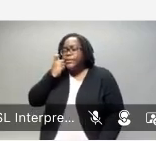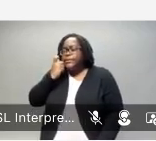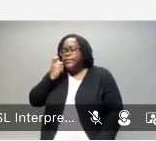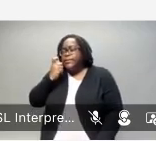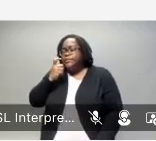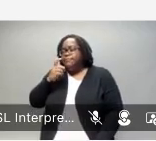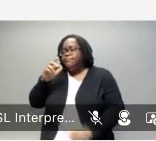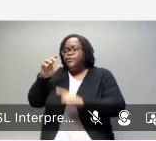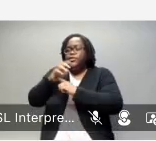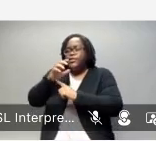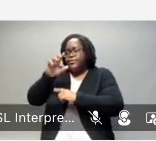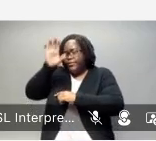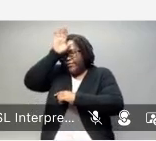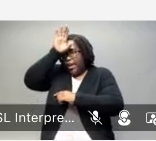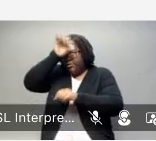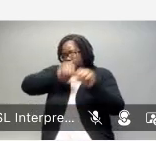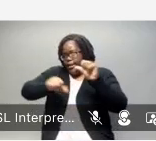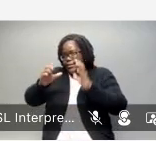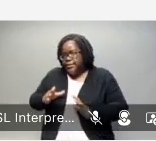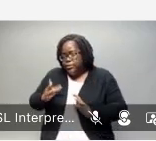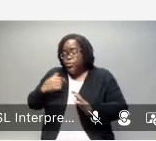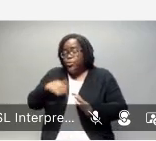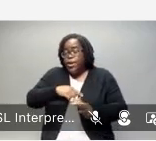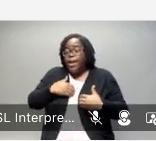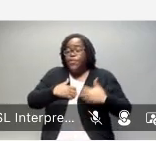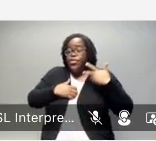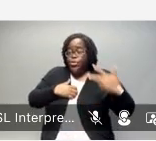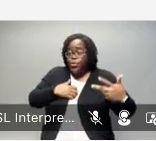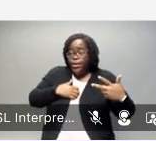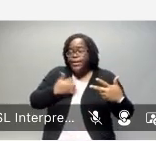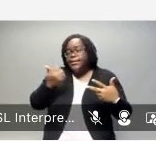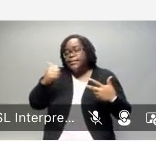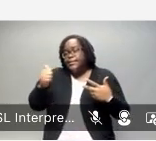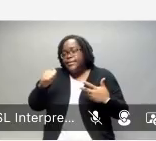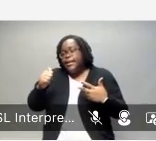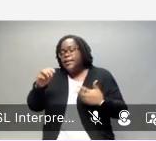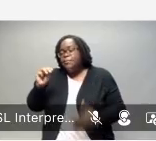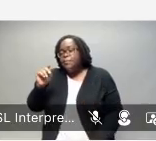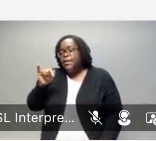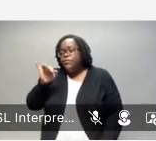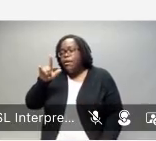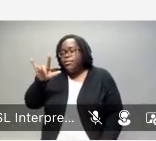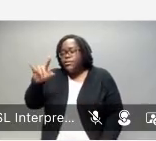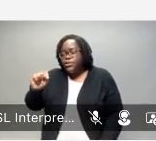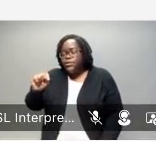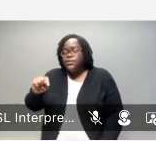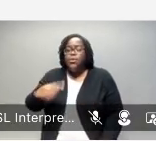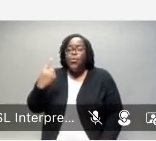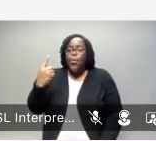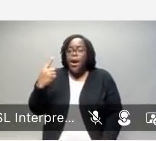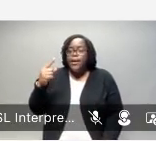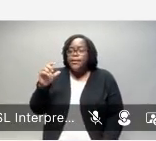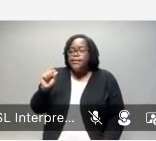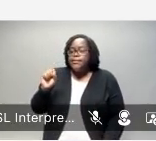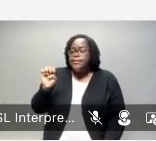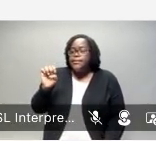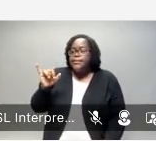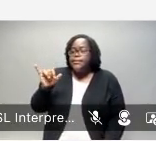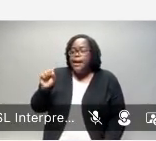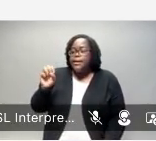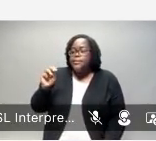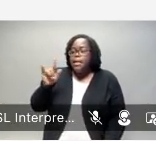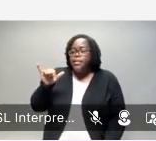have 3 fire scientists, 10 meteorologists, a seismologist, and we actually also